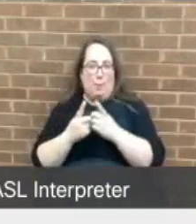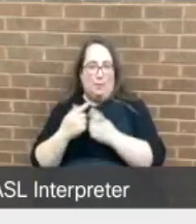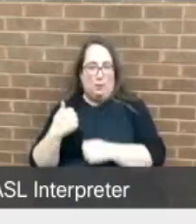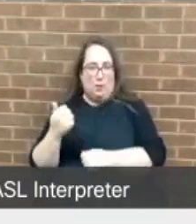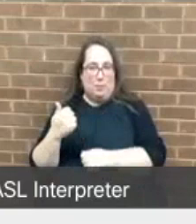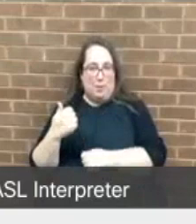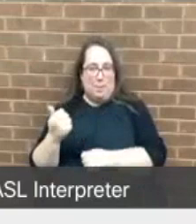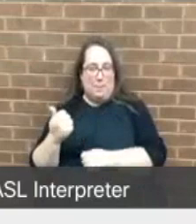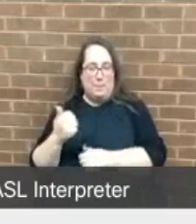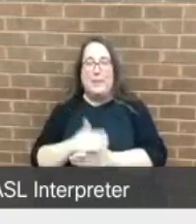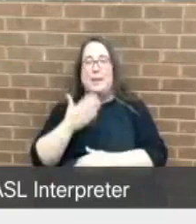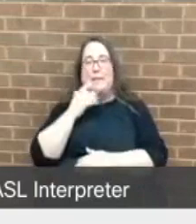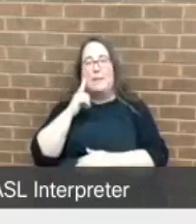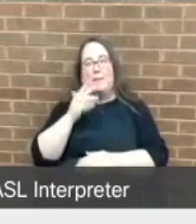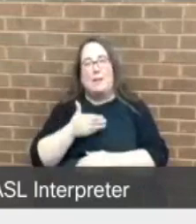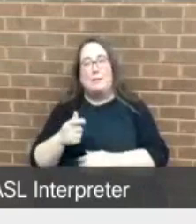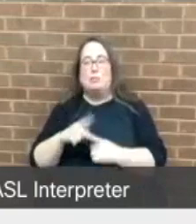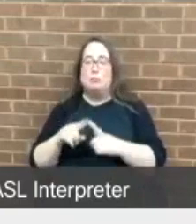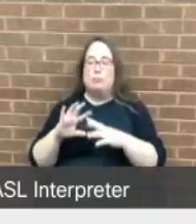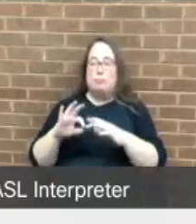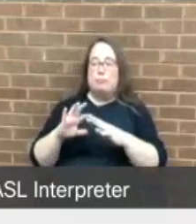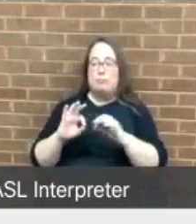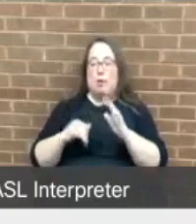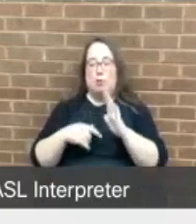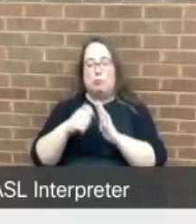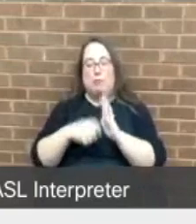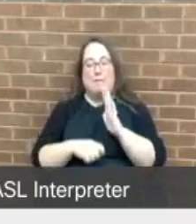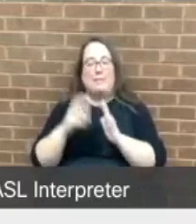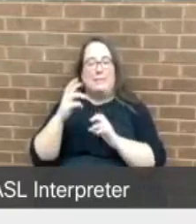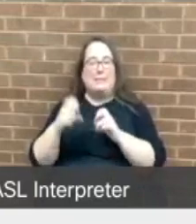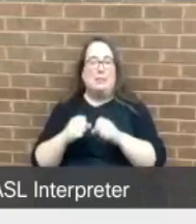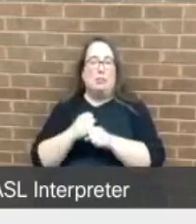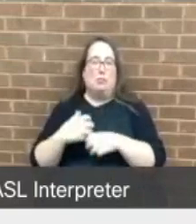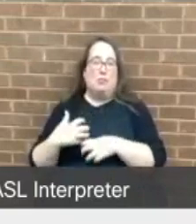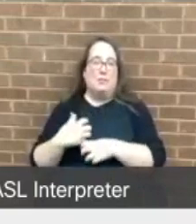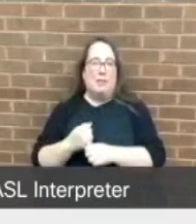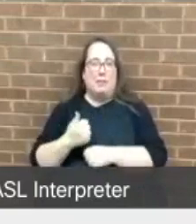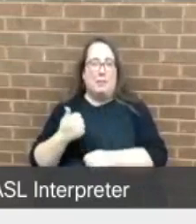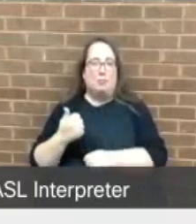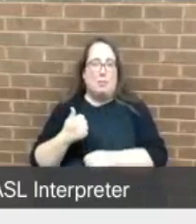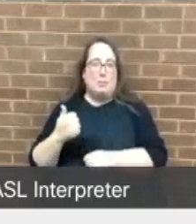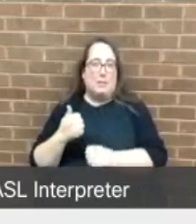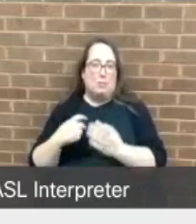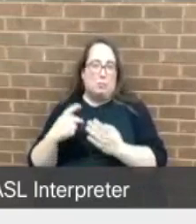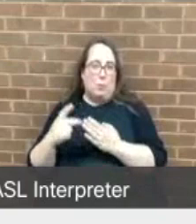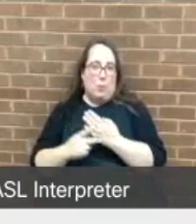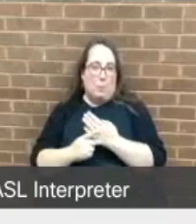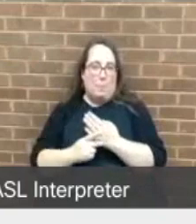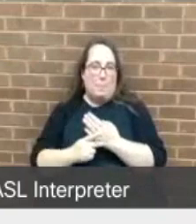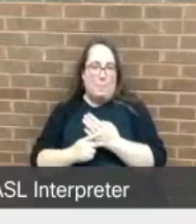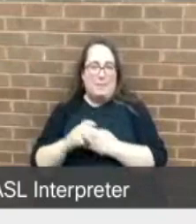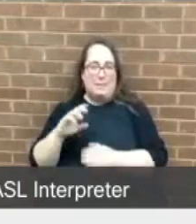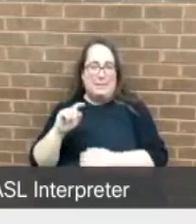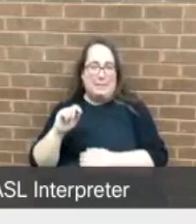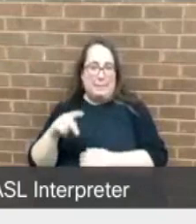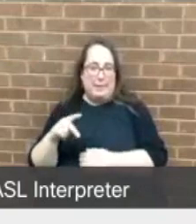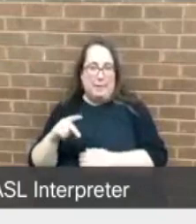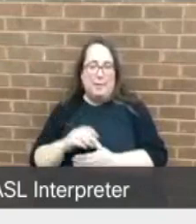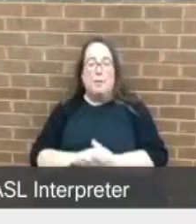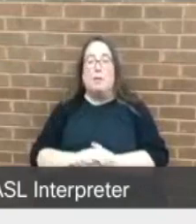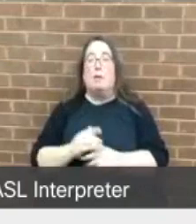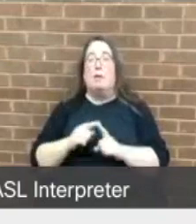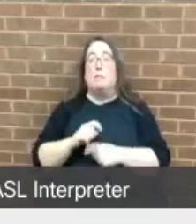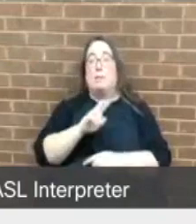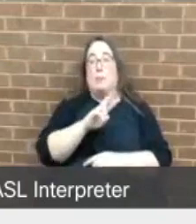you for inviting us to provide an overview of our draft 6-year consolidated transportation program. It's the covering fiscal